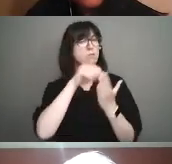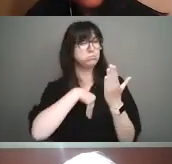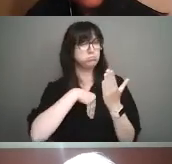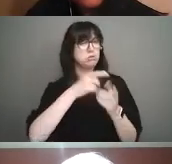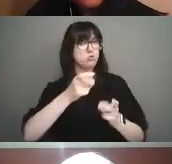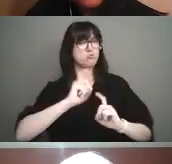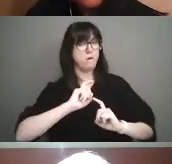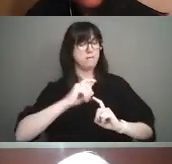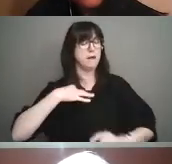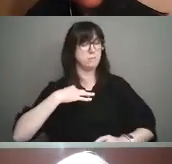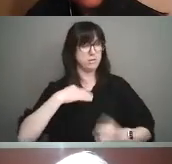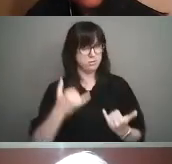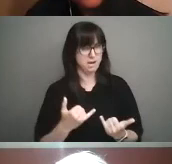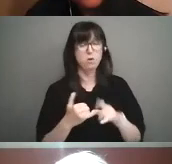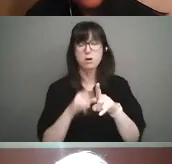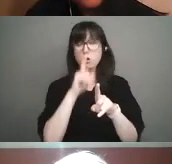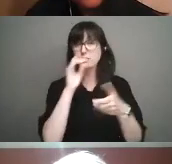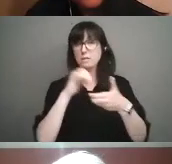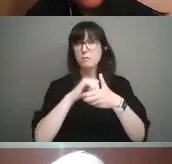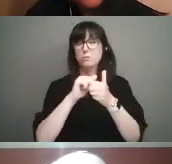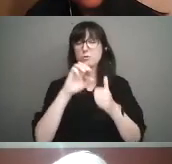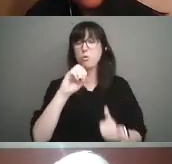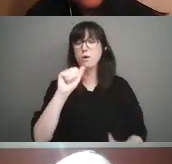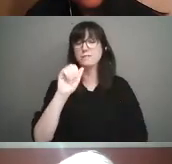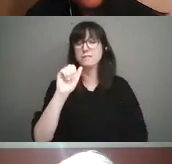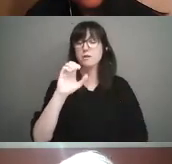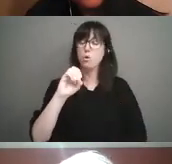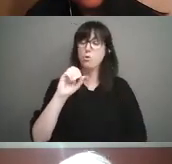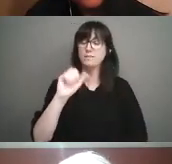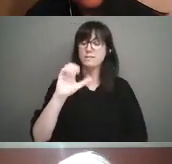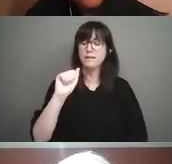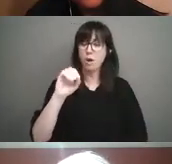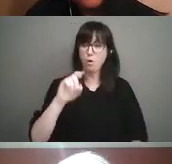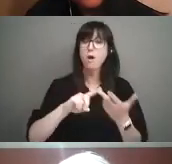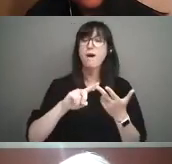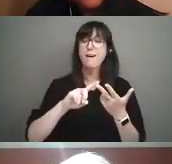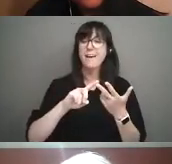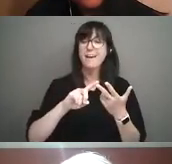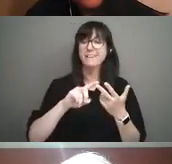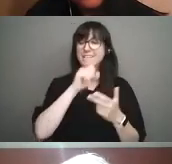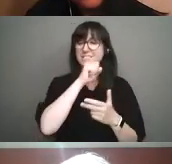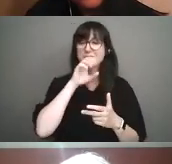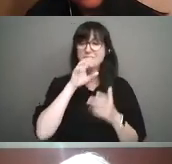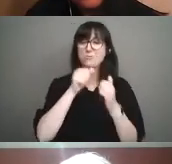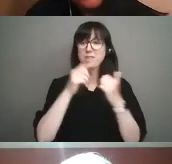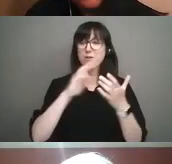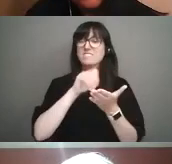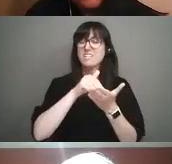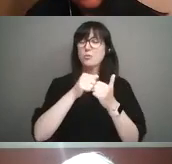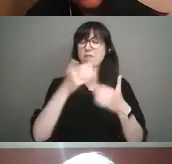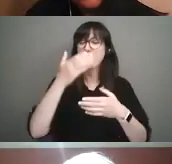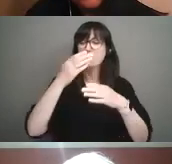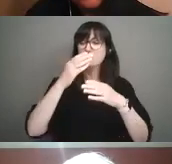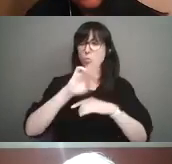now, and jointly actually with OACAO and Senior Centers Without Walls. We're just starting to investigate some kind of